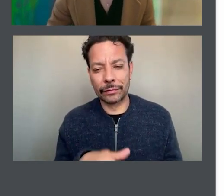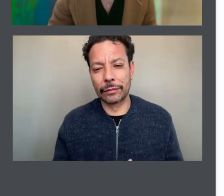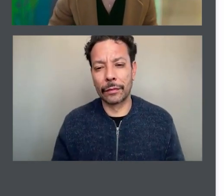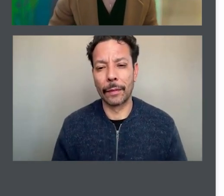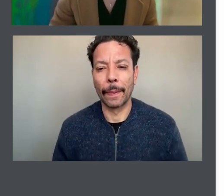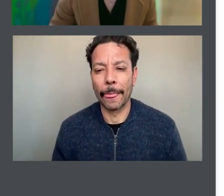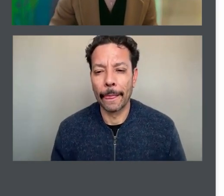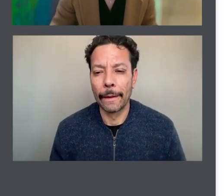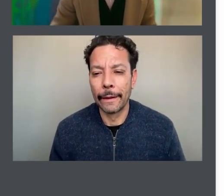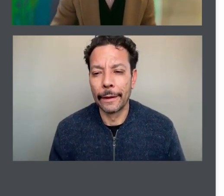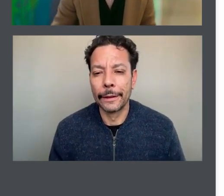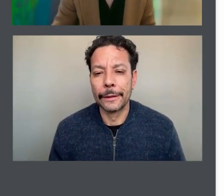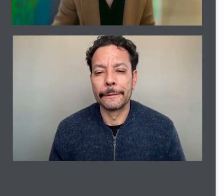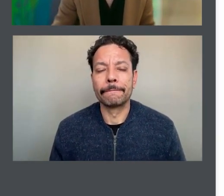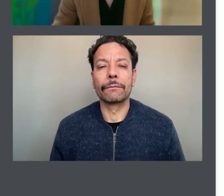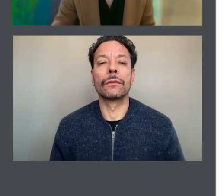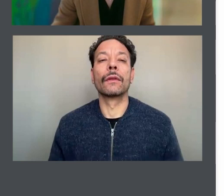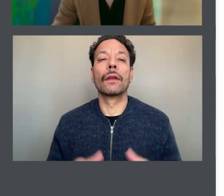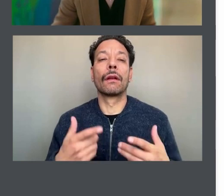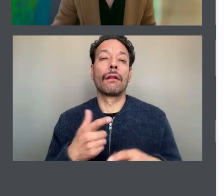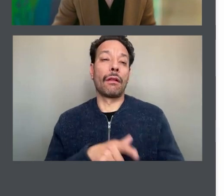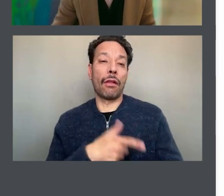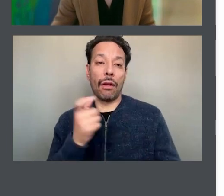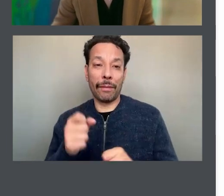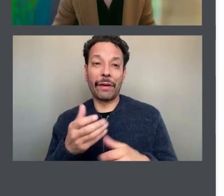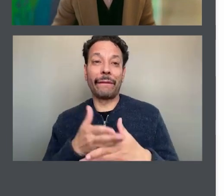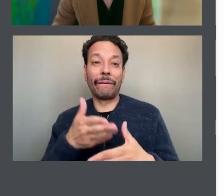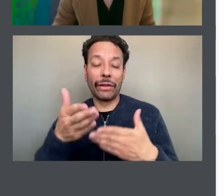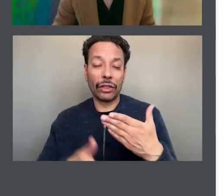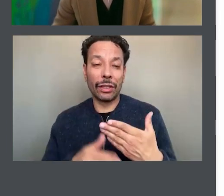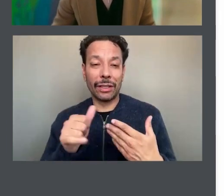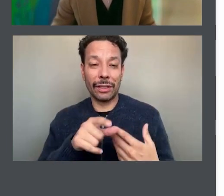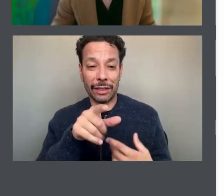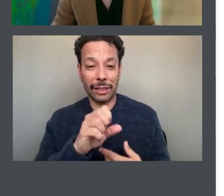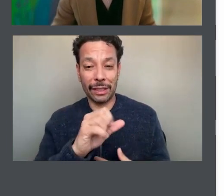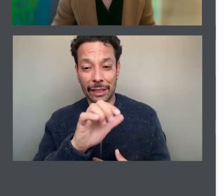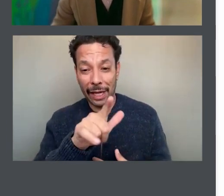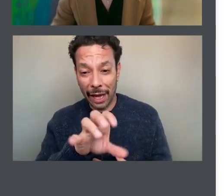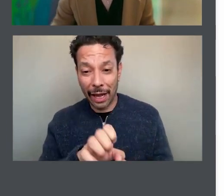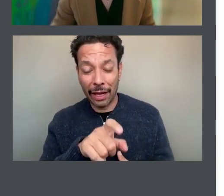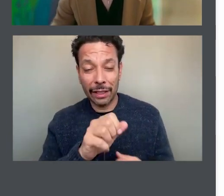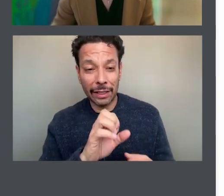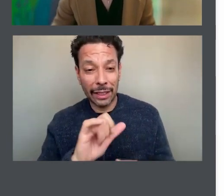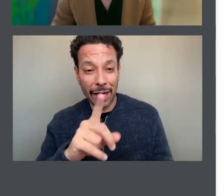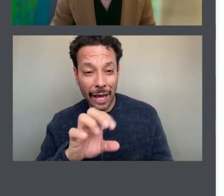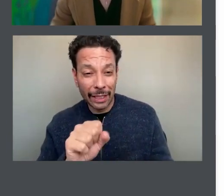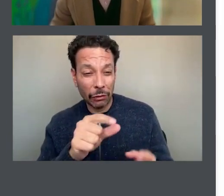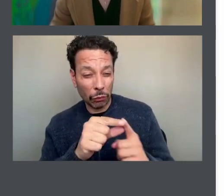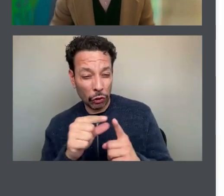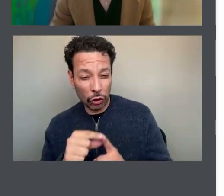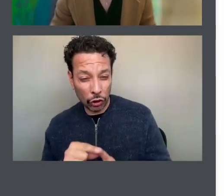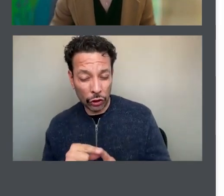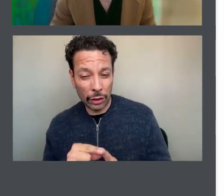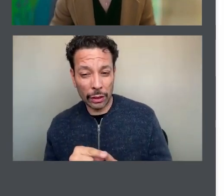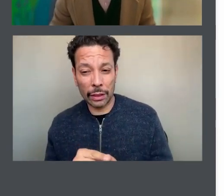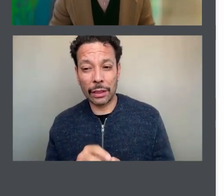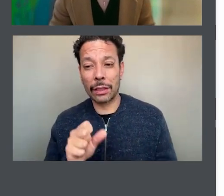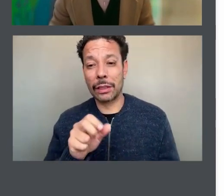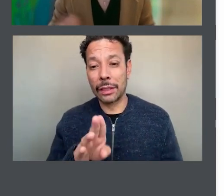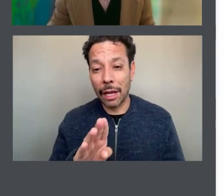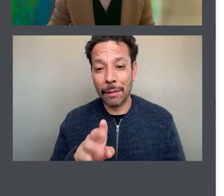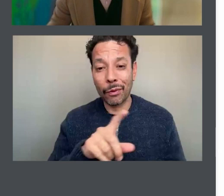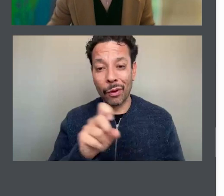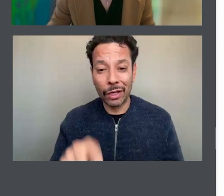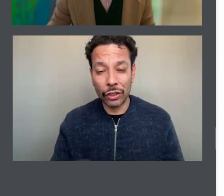there. It takes a long time to complete because of the sliding scale, the way that the scenarios are worded, and the